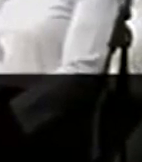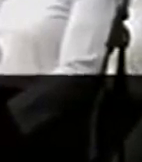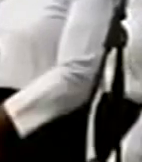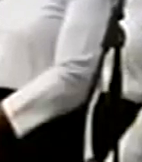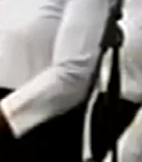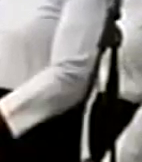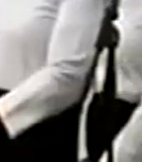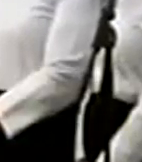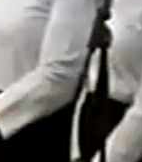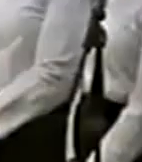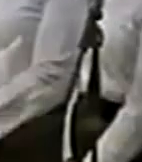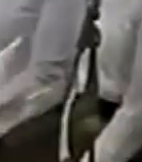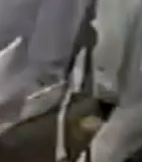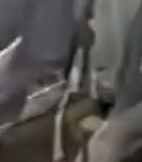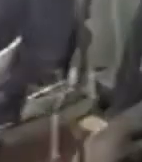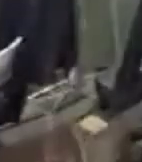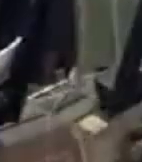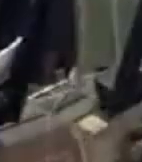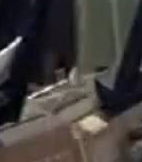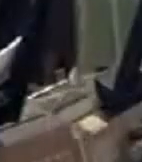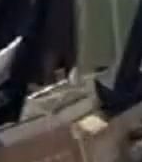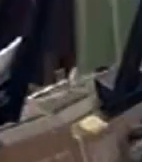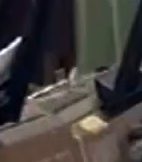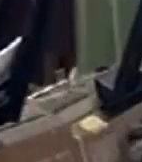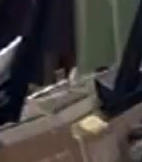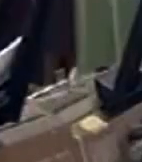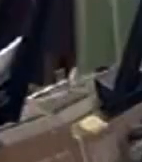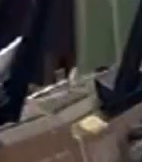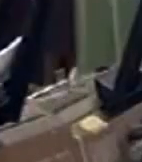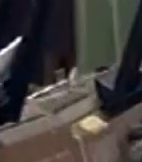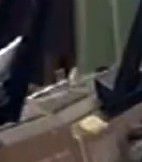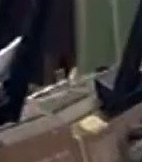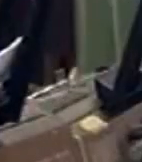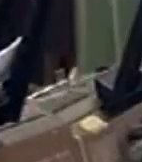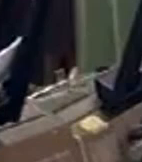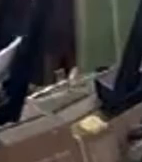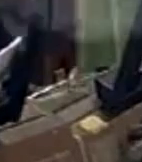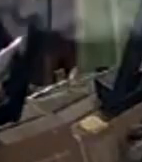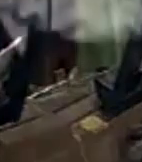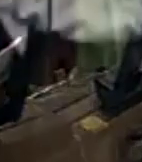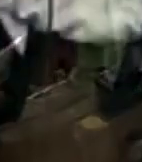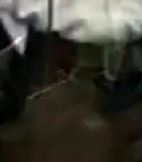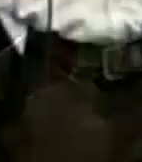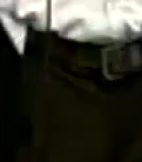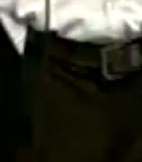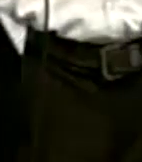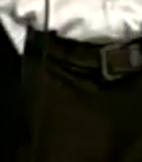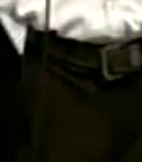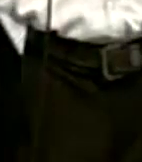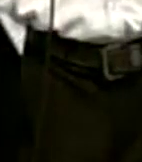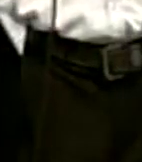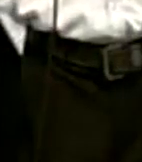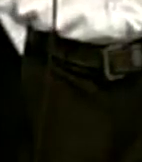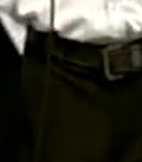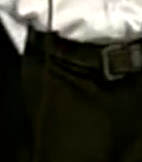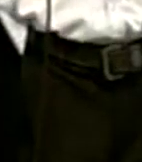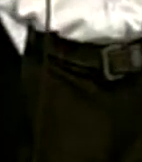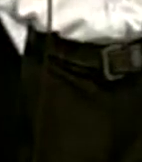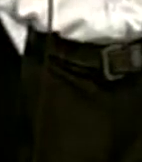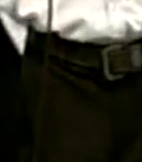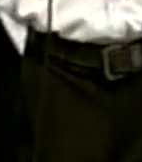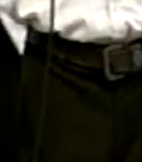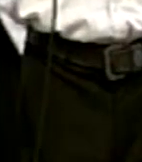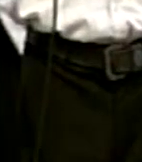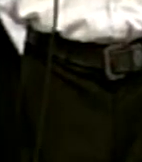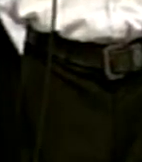you dear Lord we pray that you make us vessel of Mercy